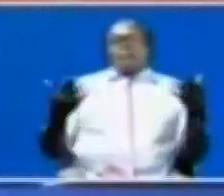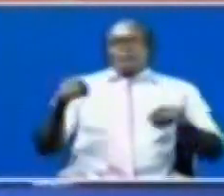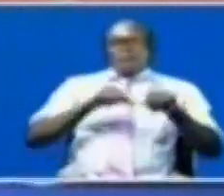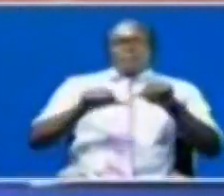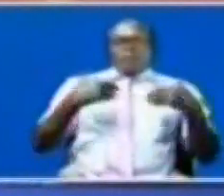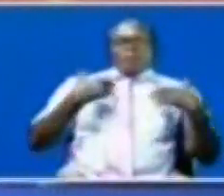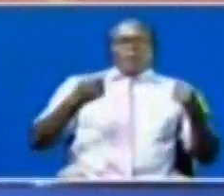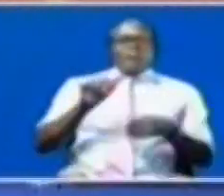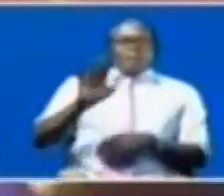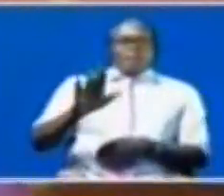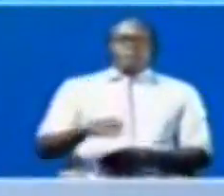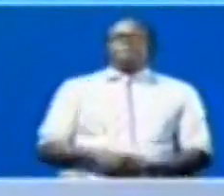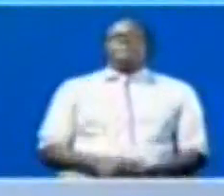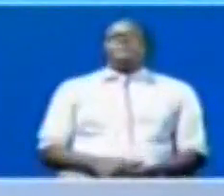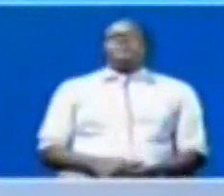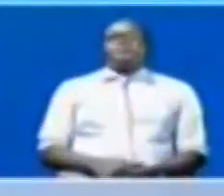about your health.